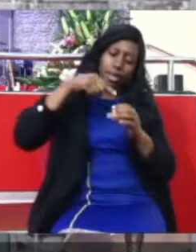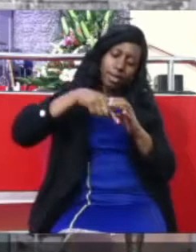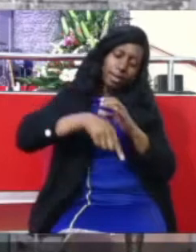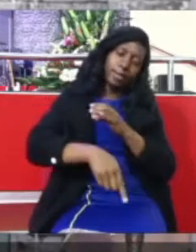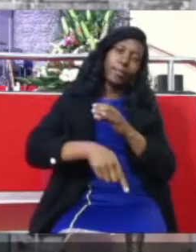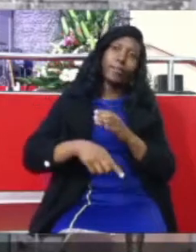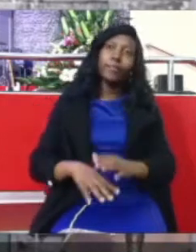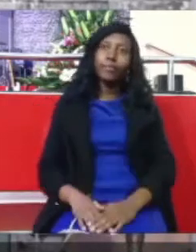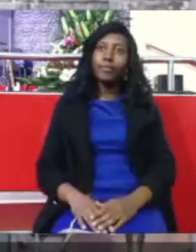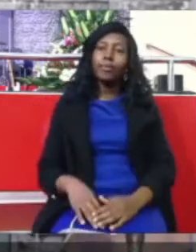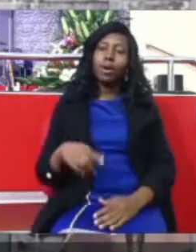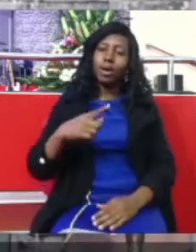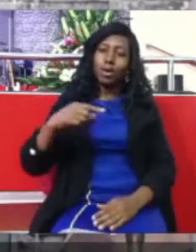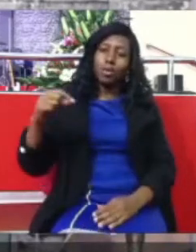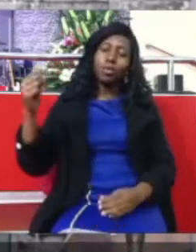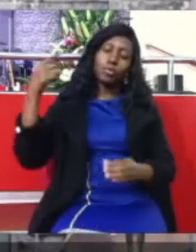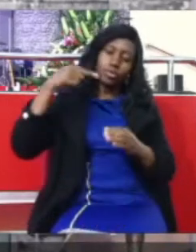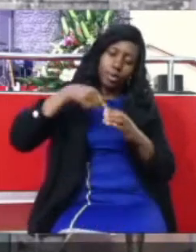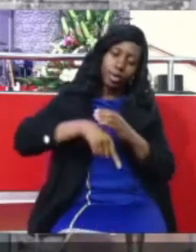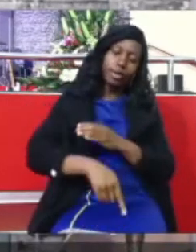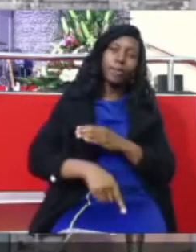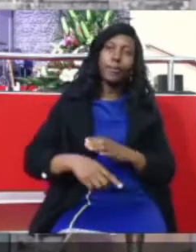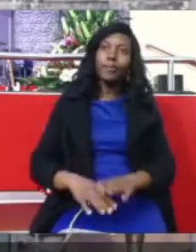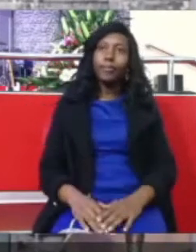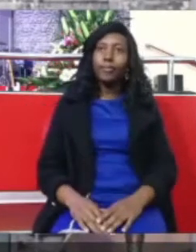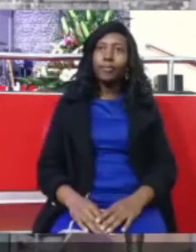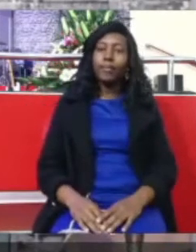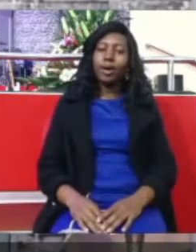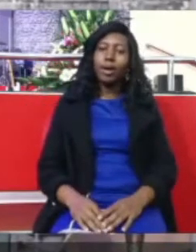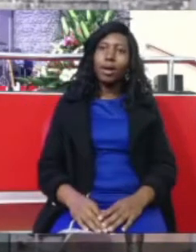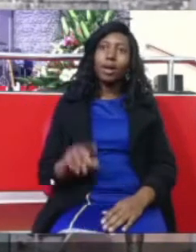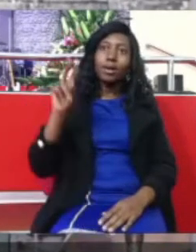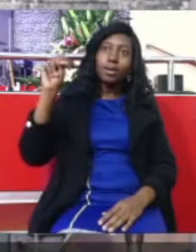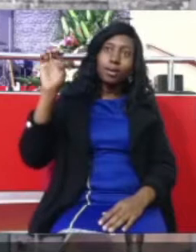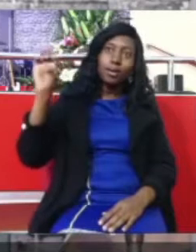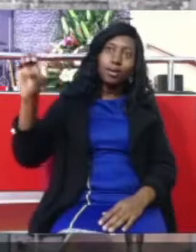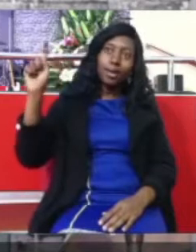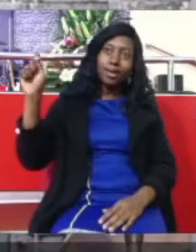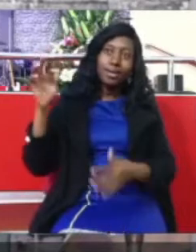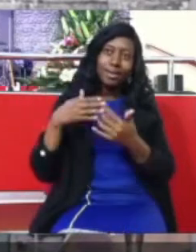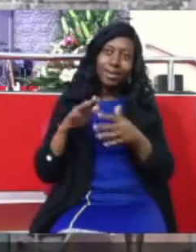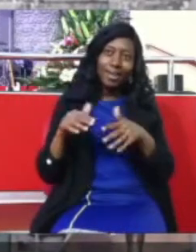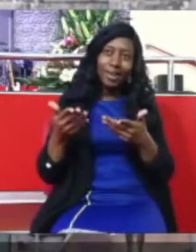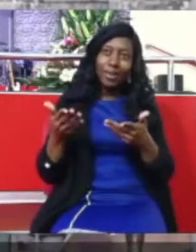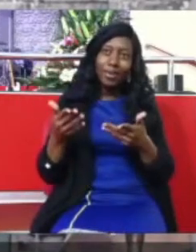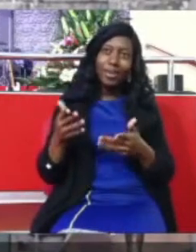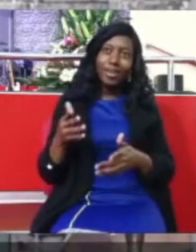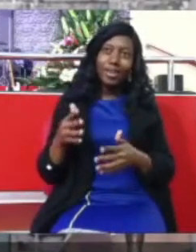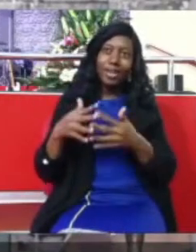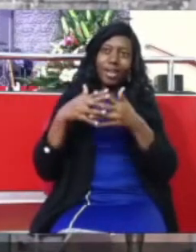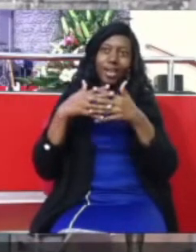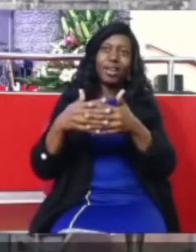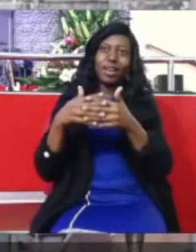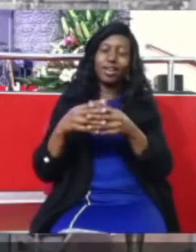So he told Simon, "Launch out into the deep and let down your nets for a catch." But Simon answered and said to